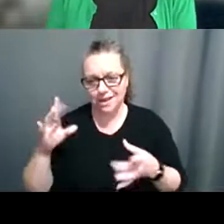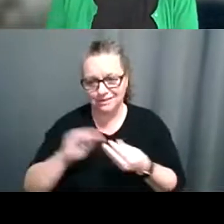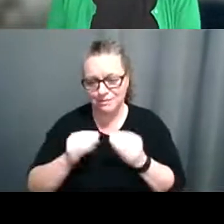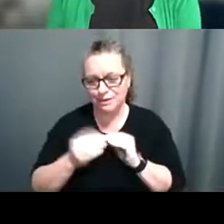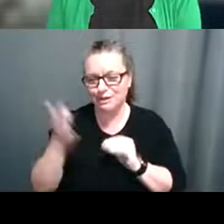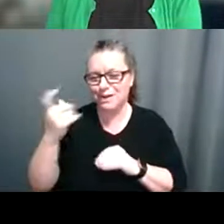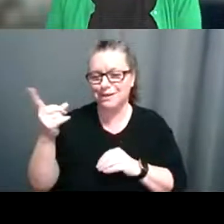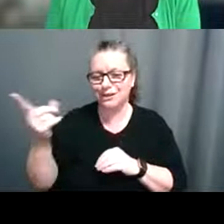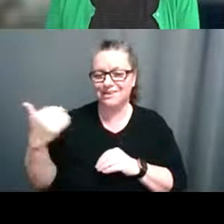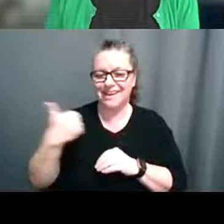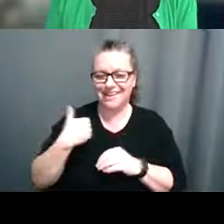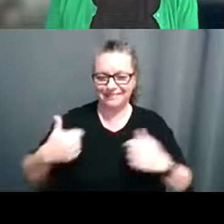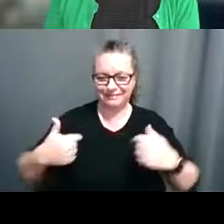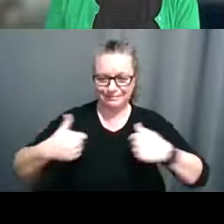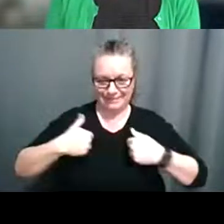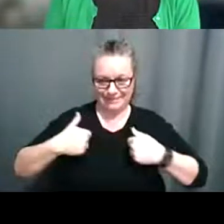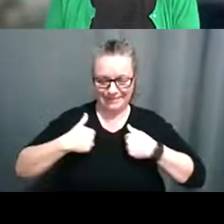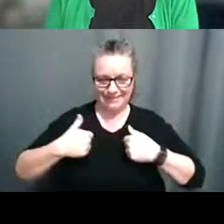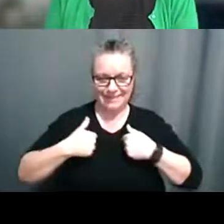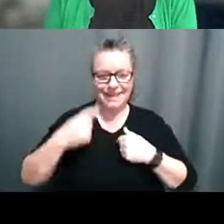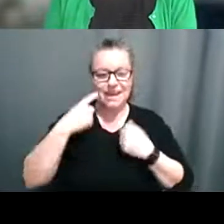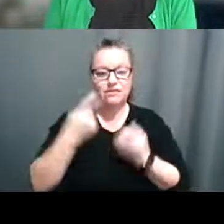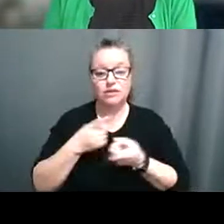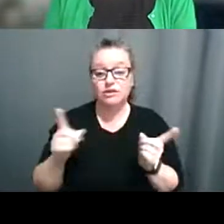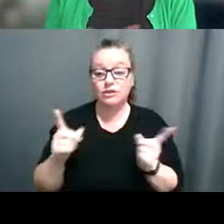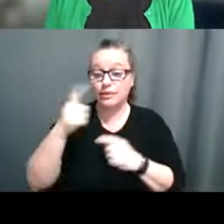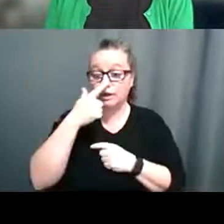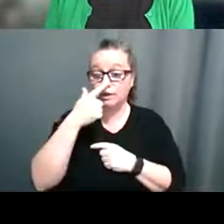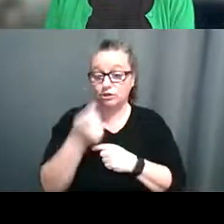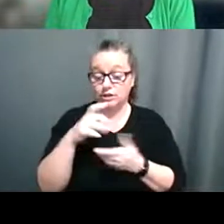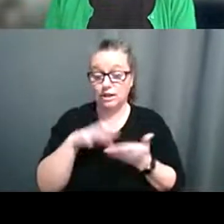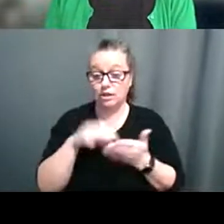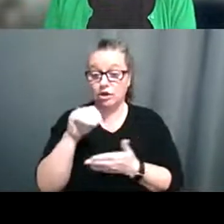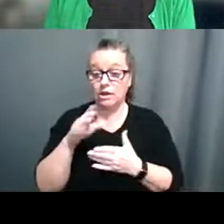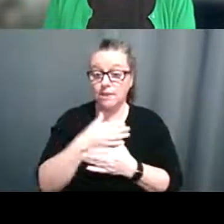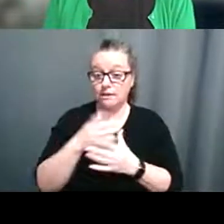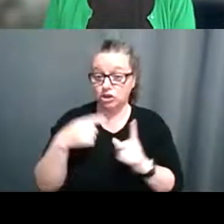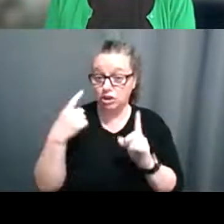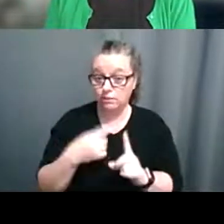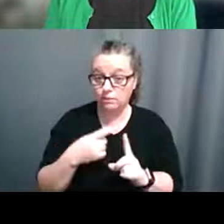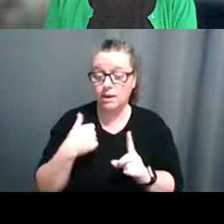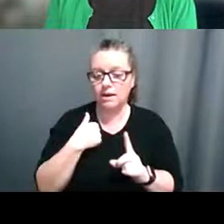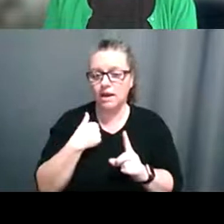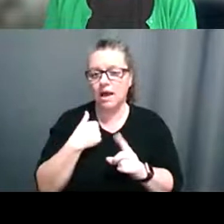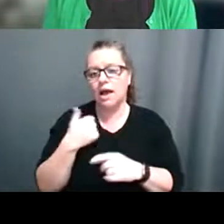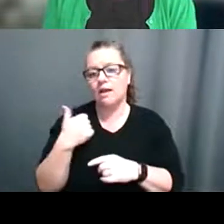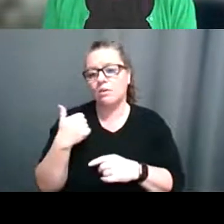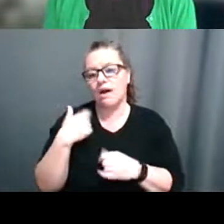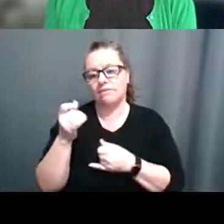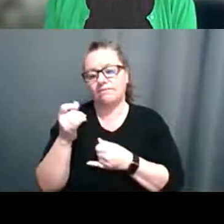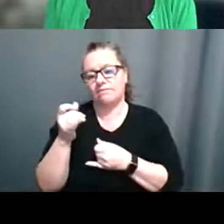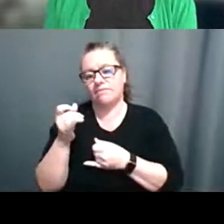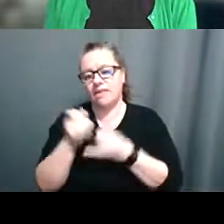has me. And for those that are interested in learning about SharePoint, I'll be spending the latter